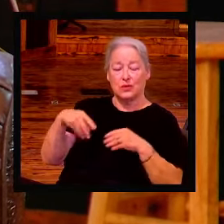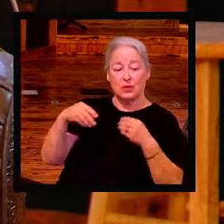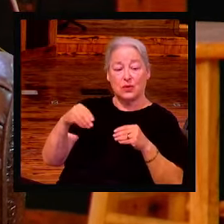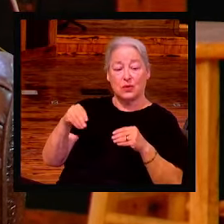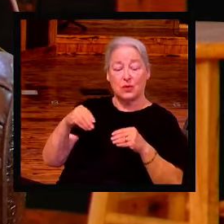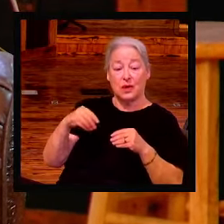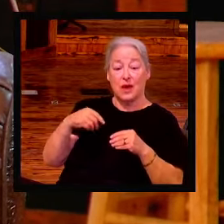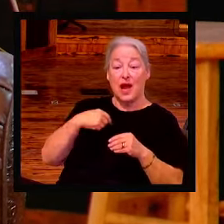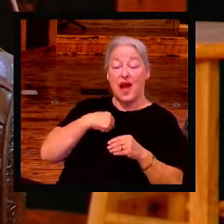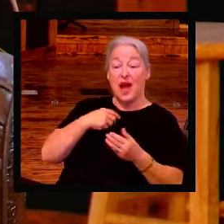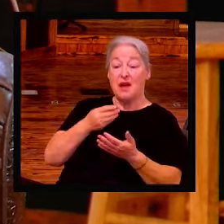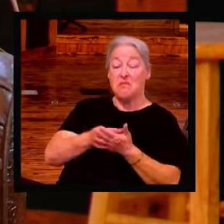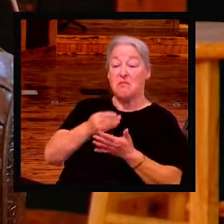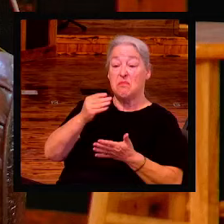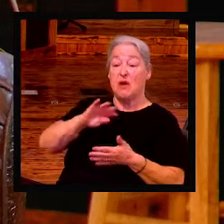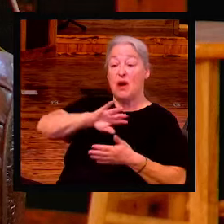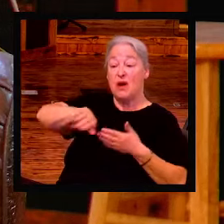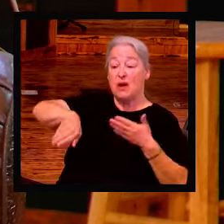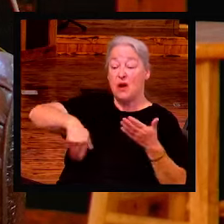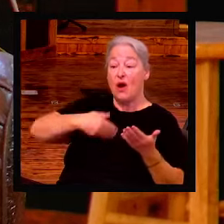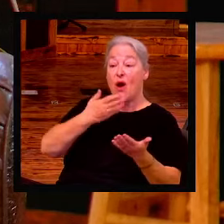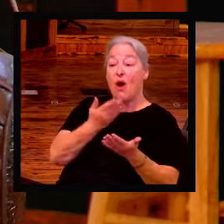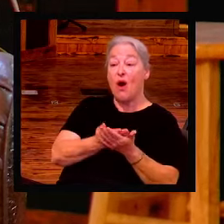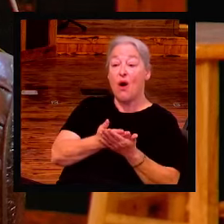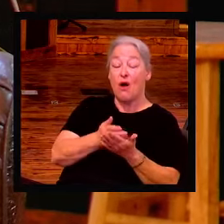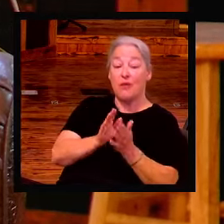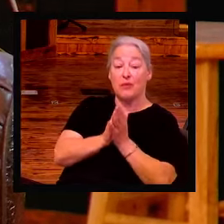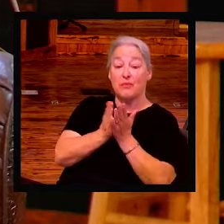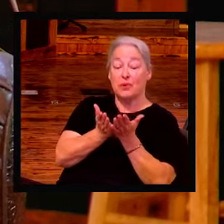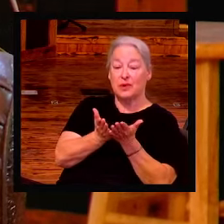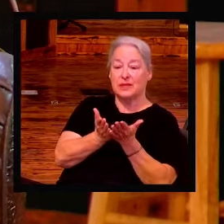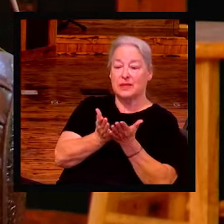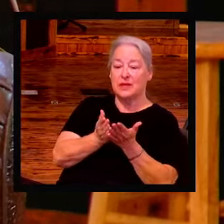all. And it was the Left Behind series.